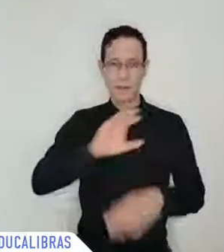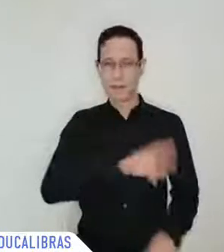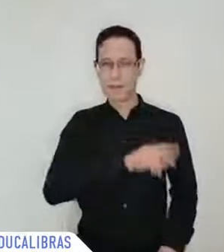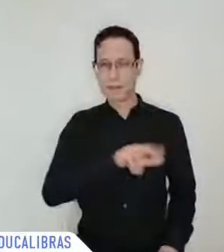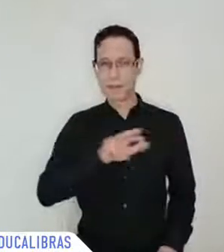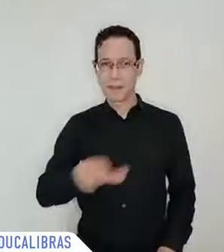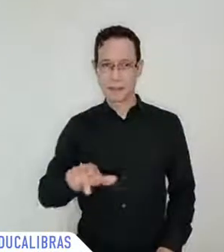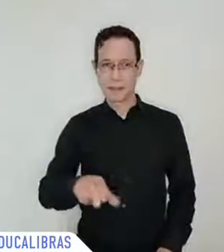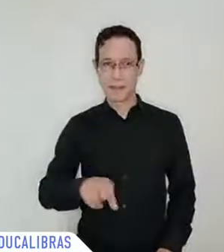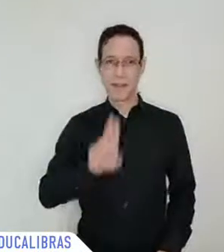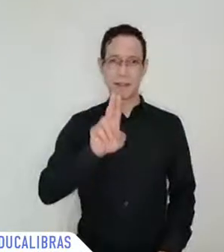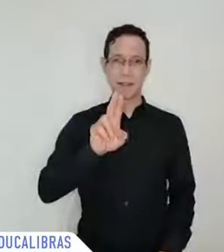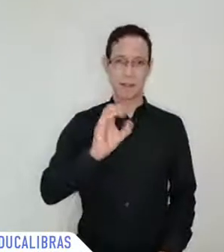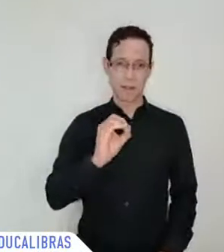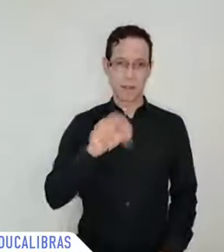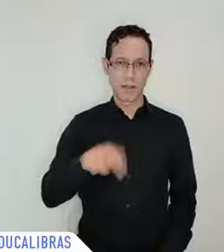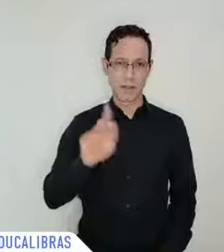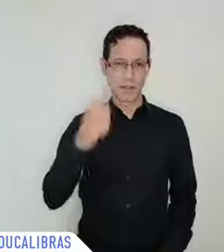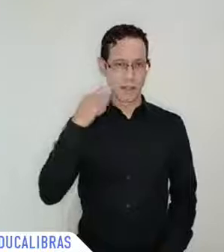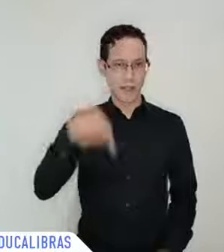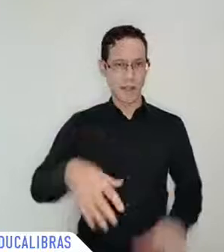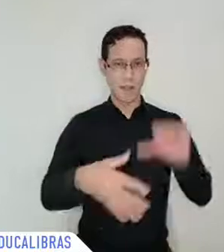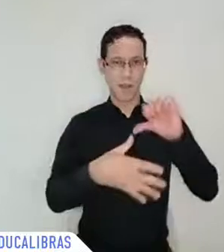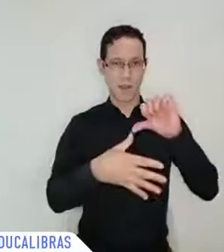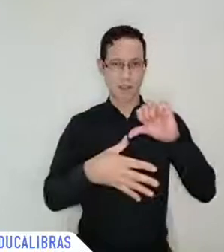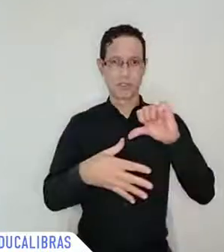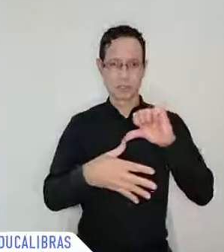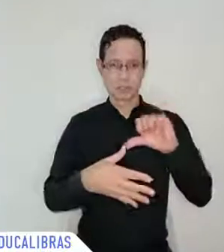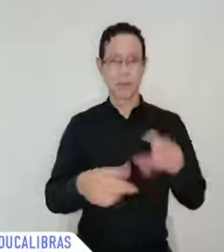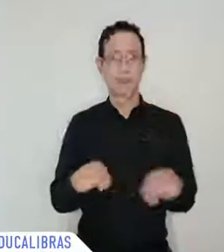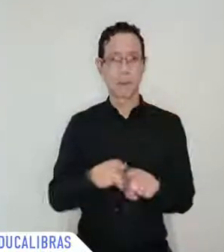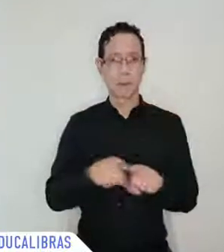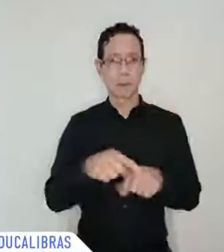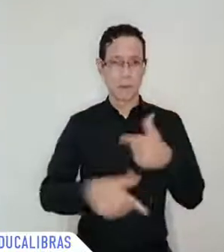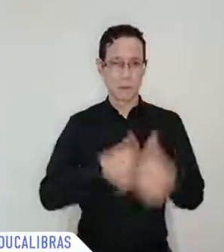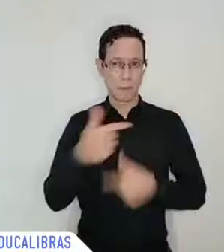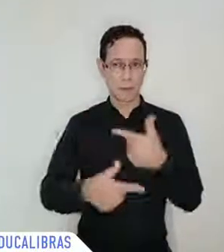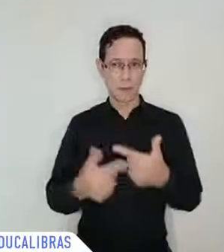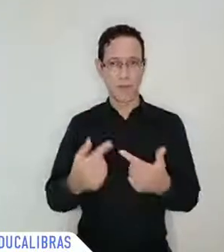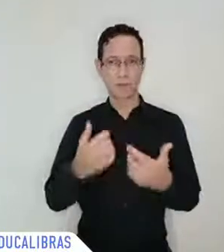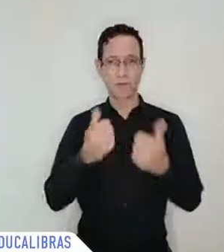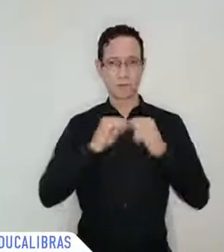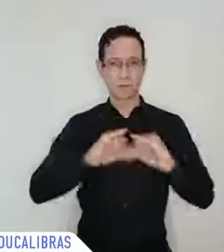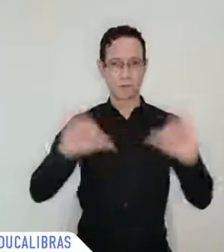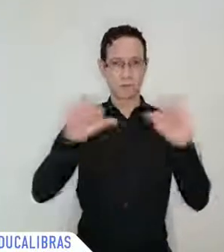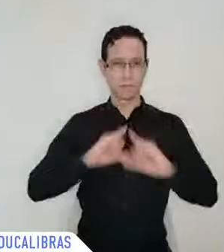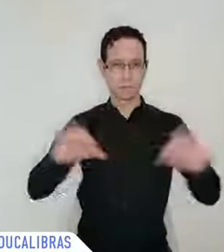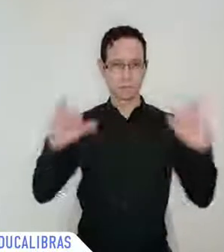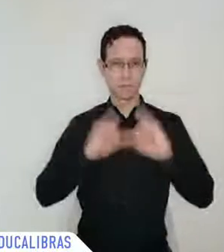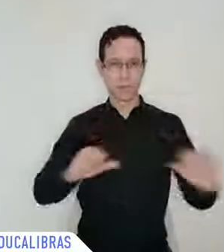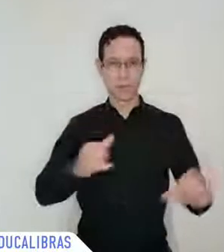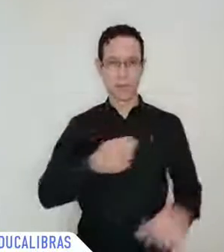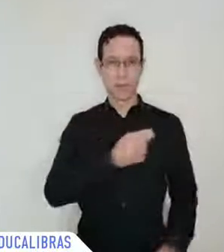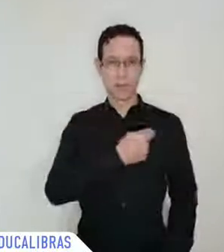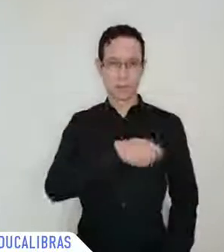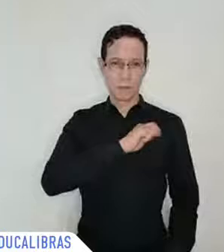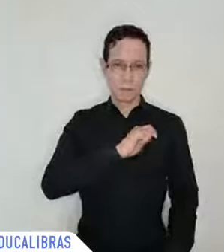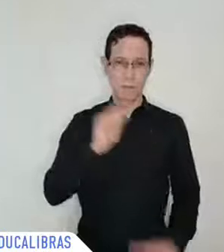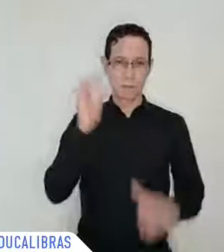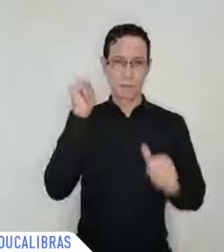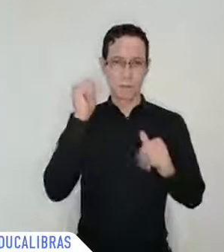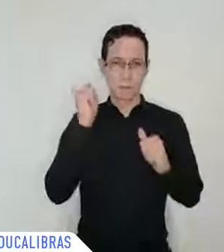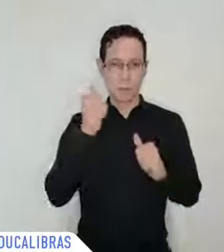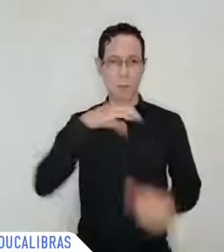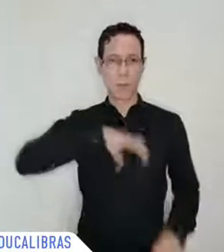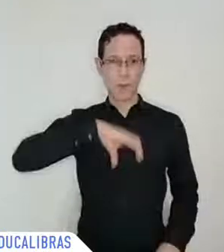He also works with training and communication activities in Latin America, and he works as a